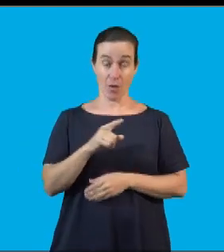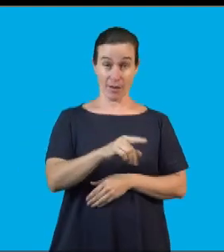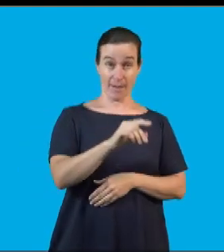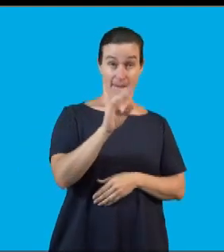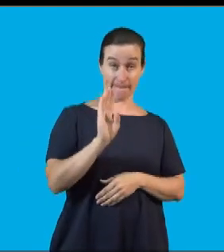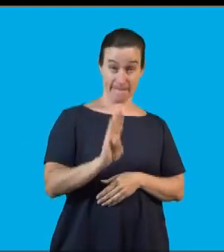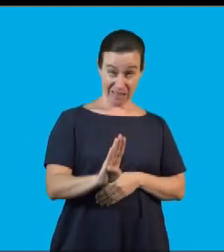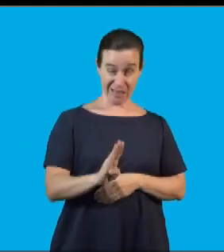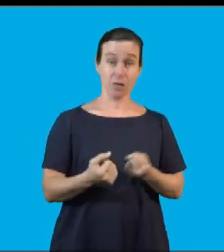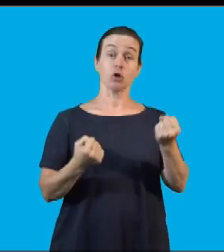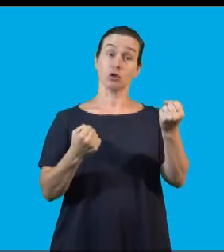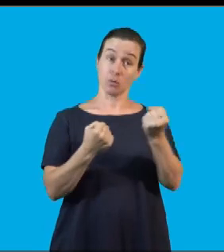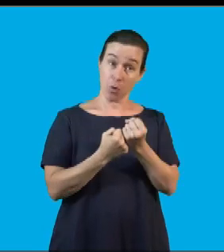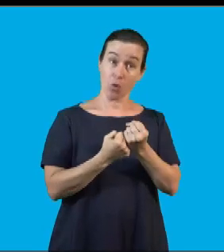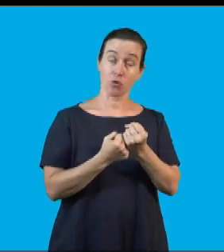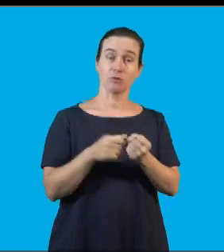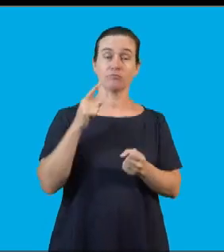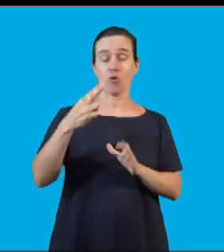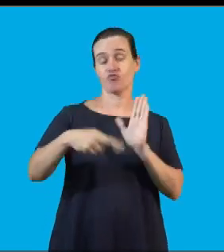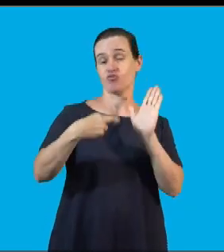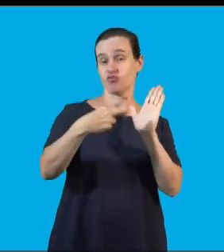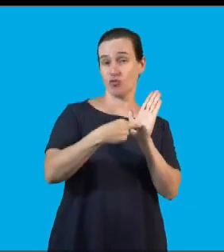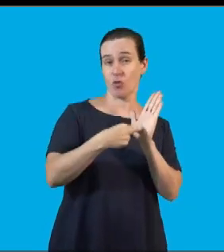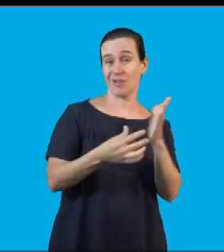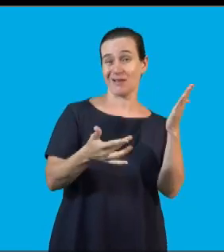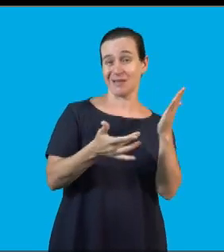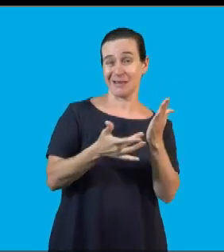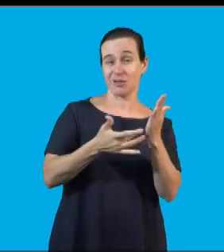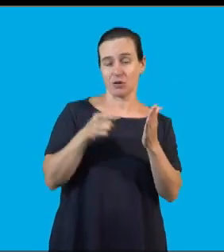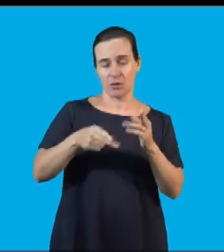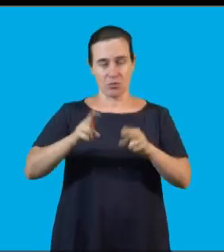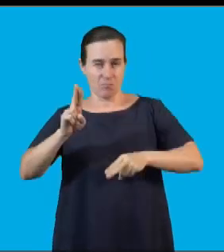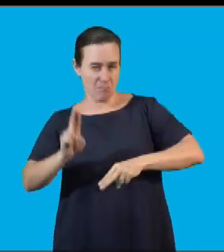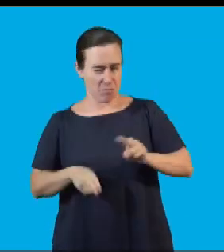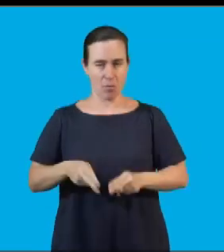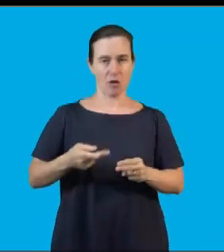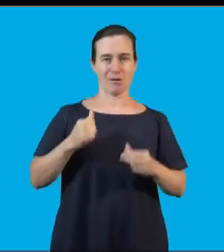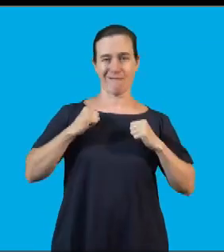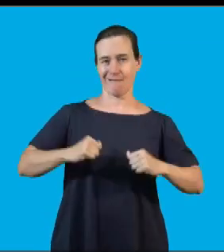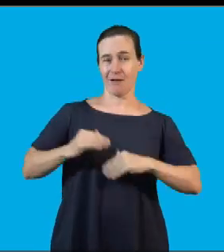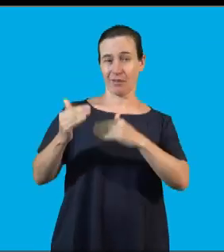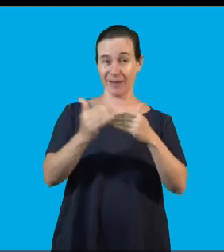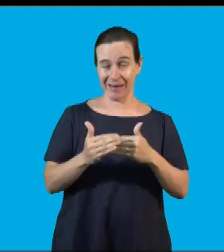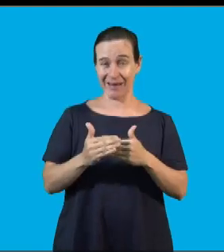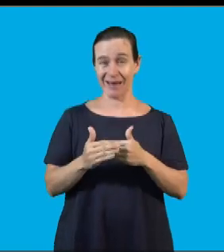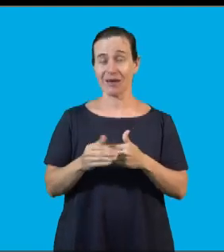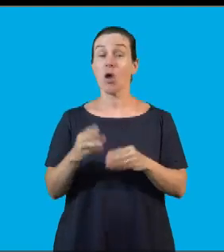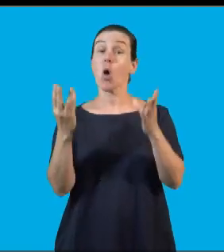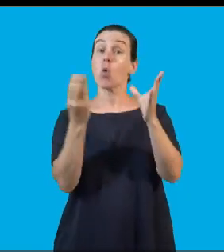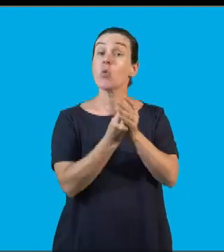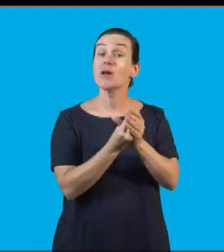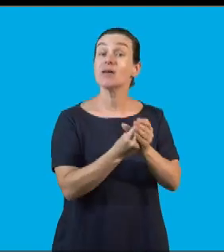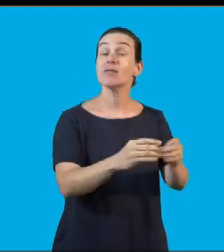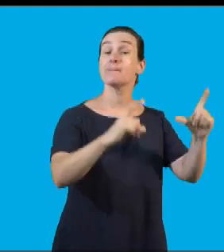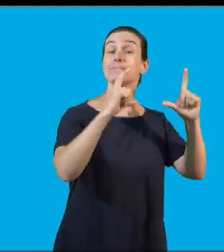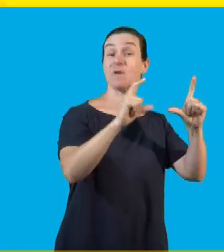which text B supports the heading, the role of technology in modern healthcare, and paragraph